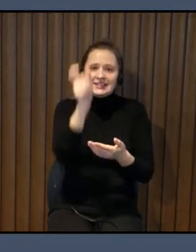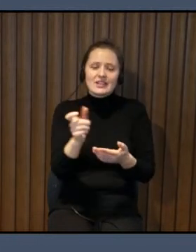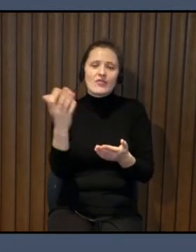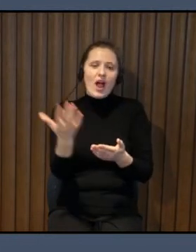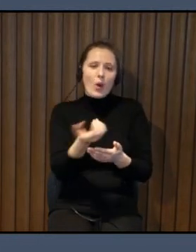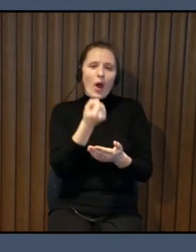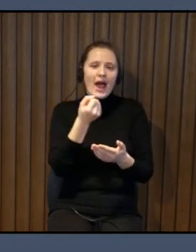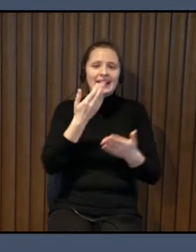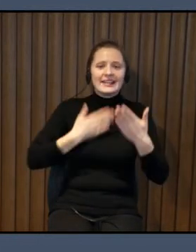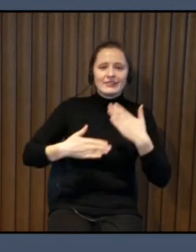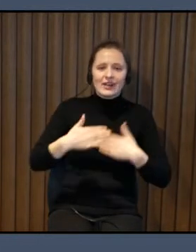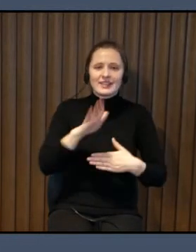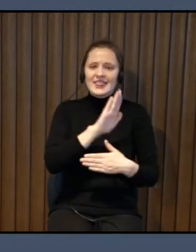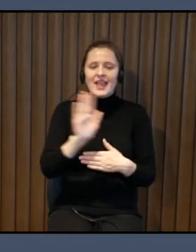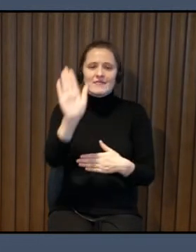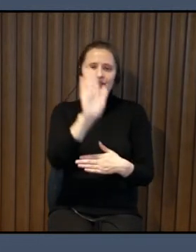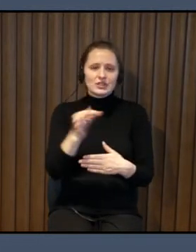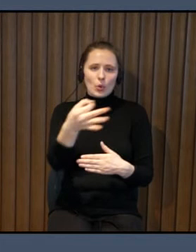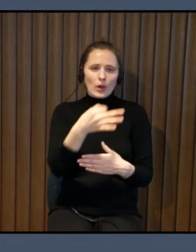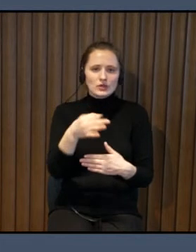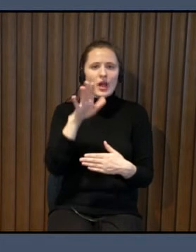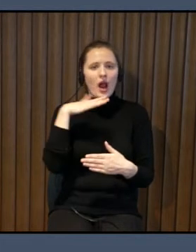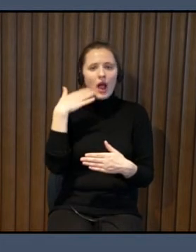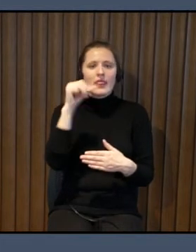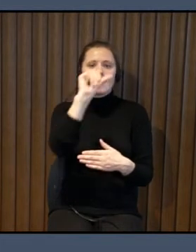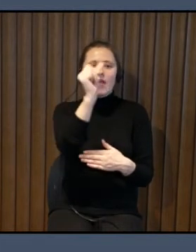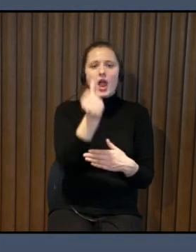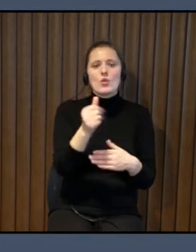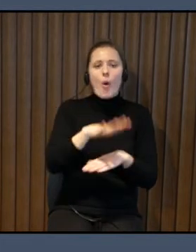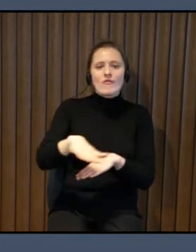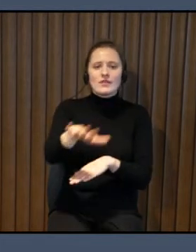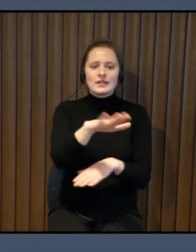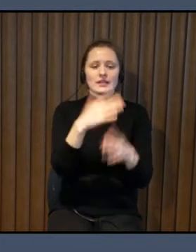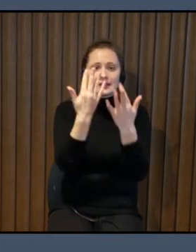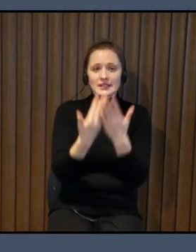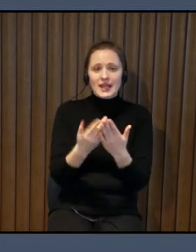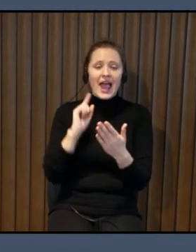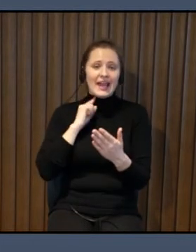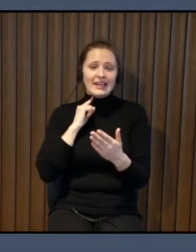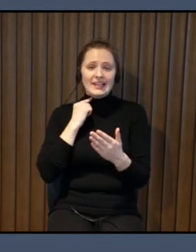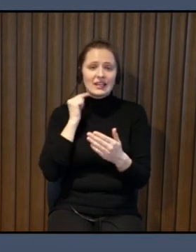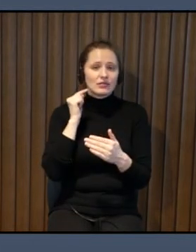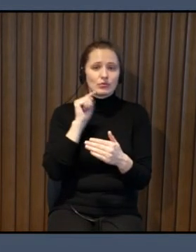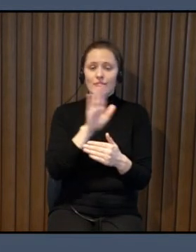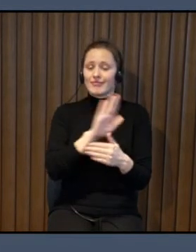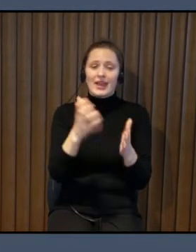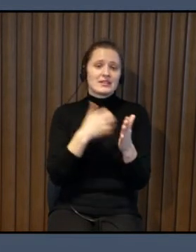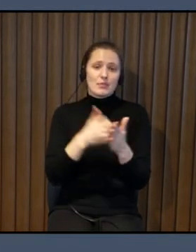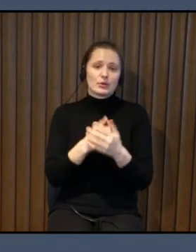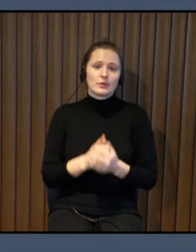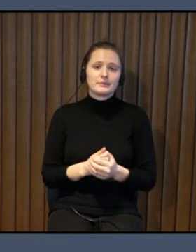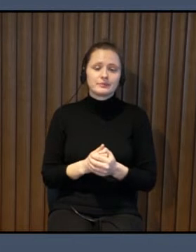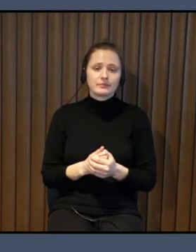What's the difference between Riga and Liepāja? Very simple. Liepāja is